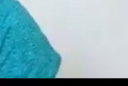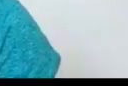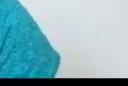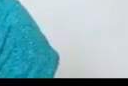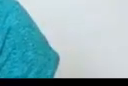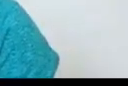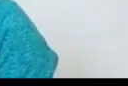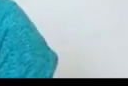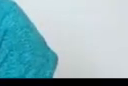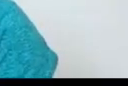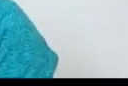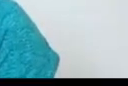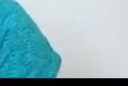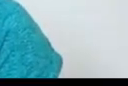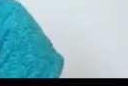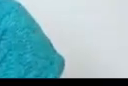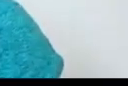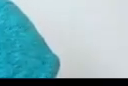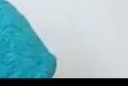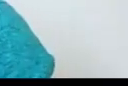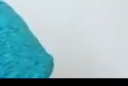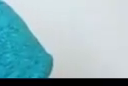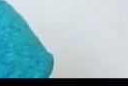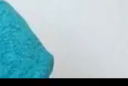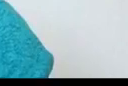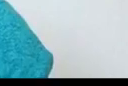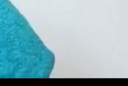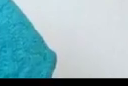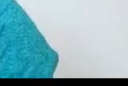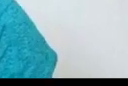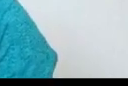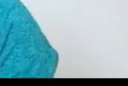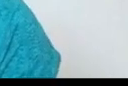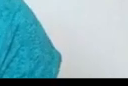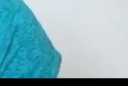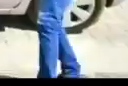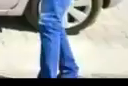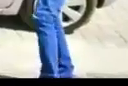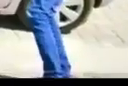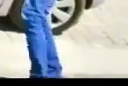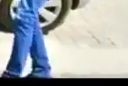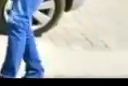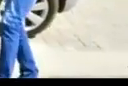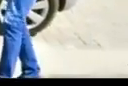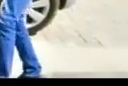you are not making use of them, I seriously do not know what you are looking for.